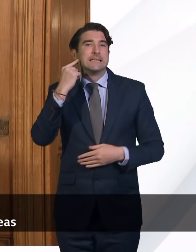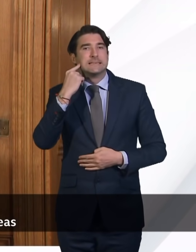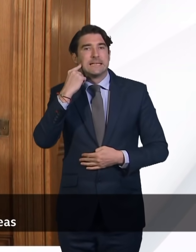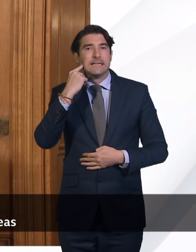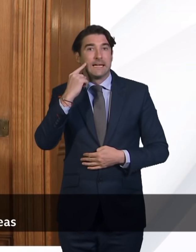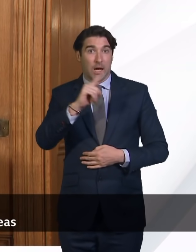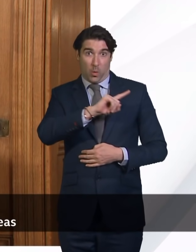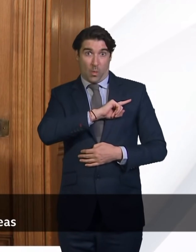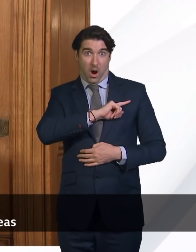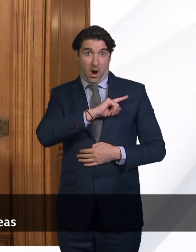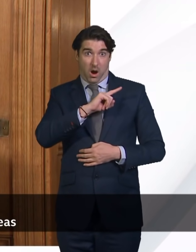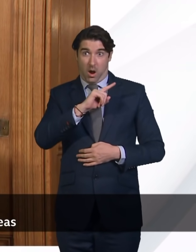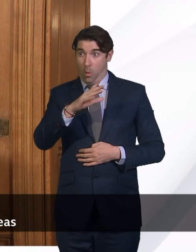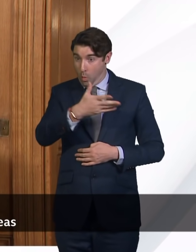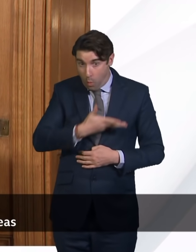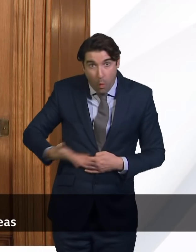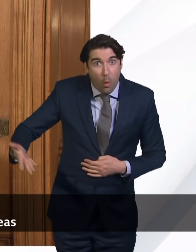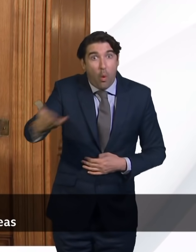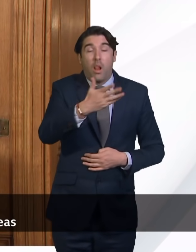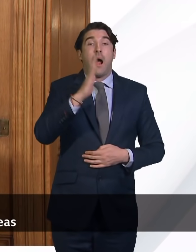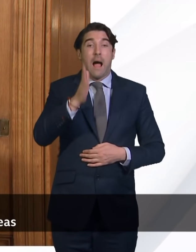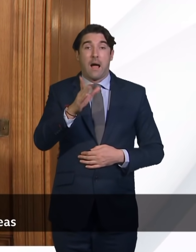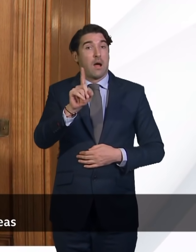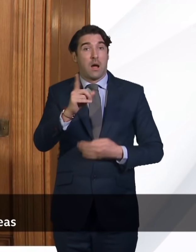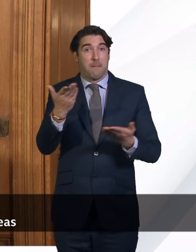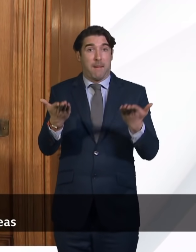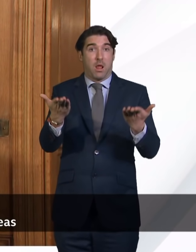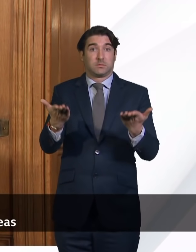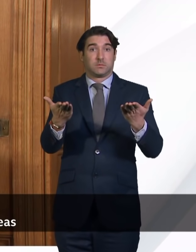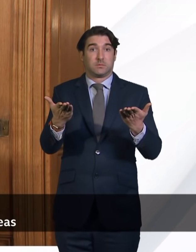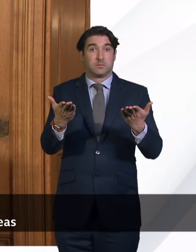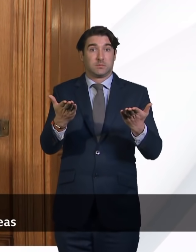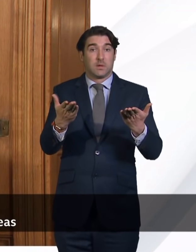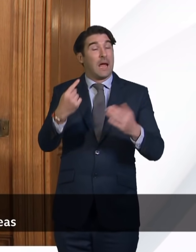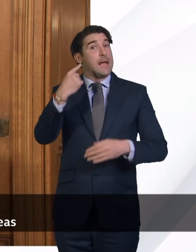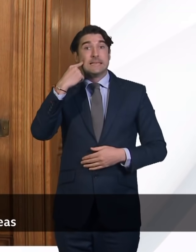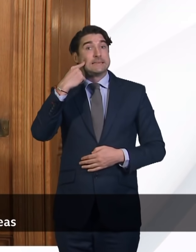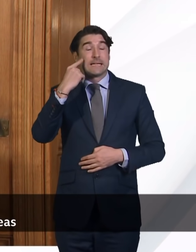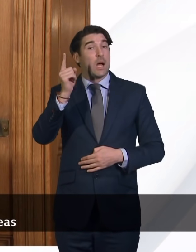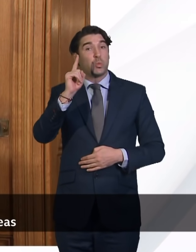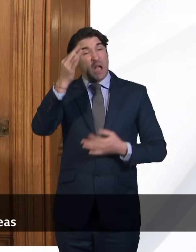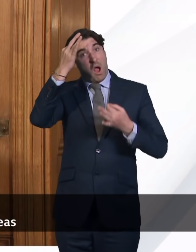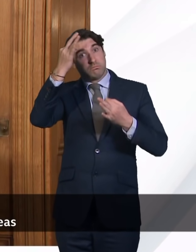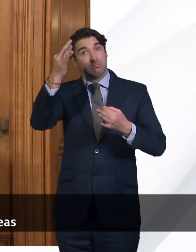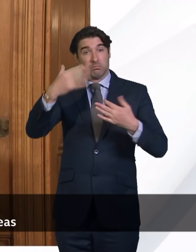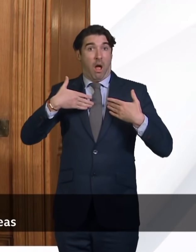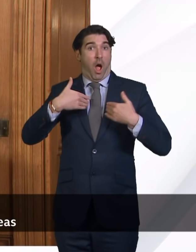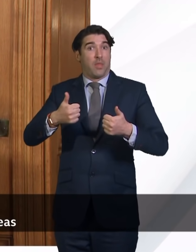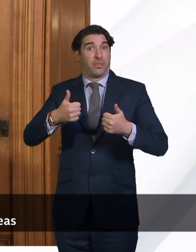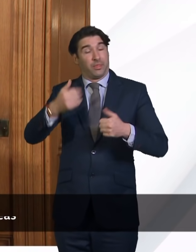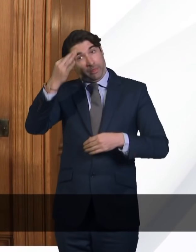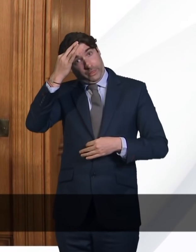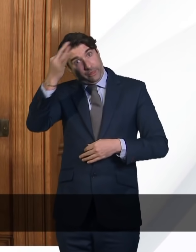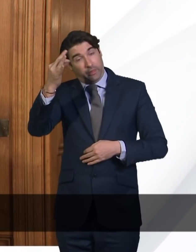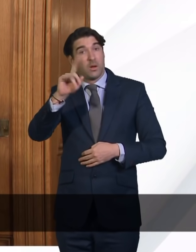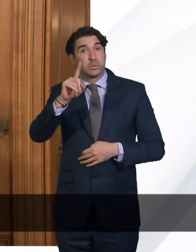not enough and therefore not getting on top of this virus, and doing too much where we do get on top of the virus but do unnecessary harm socially